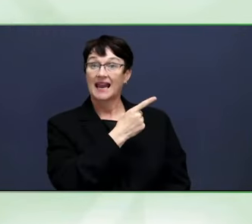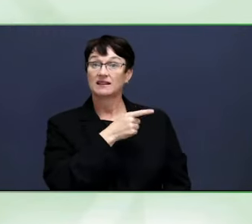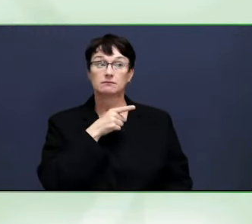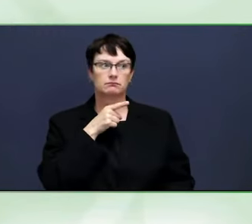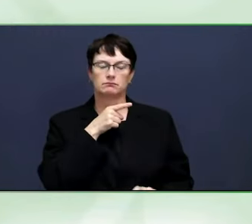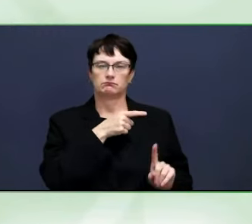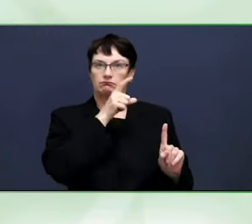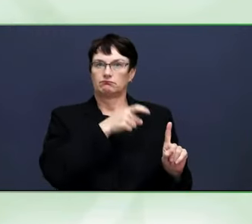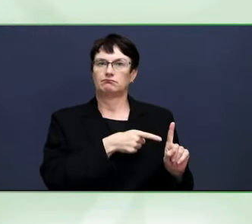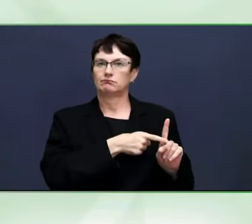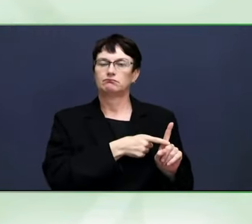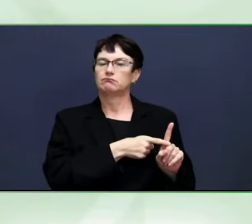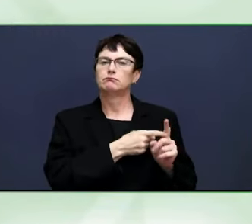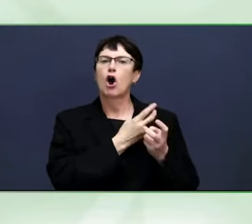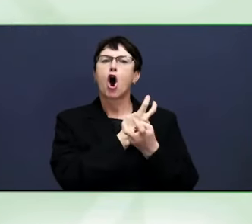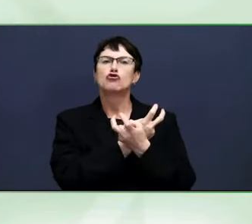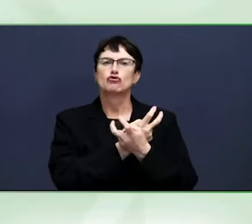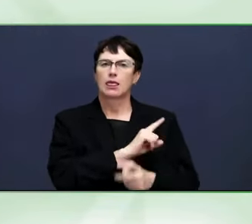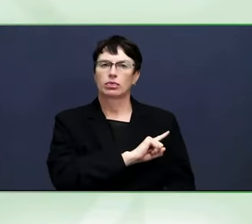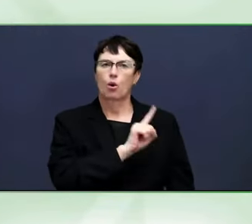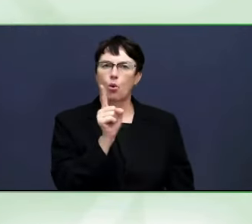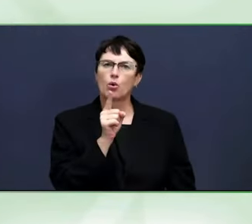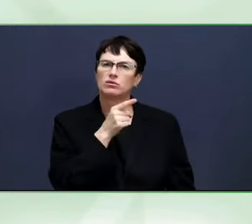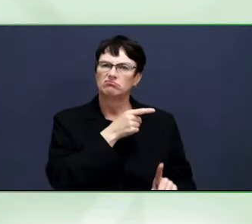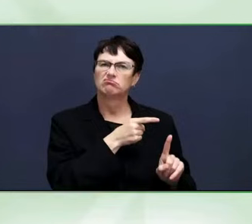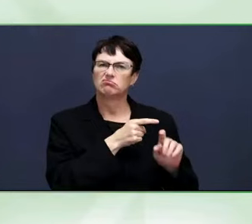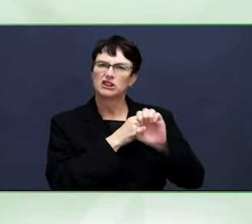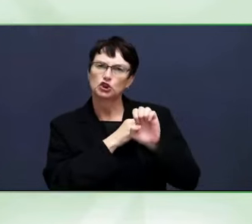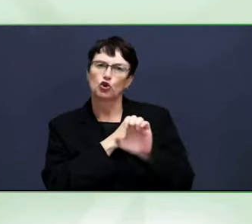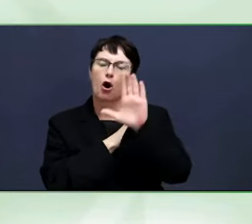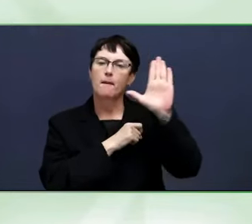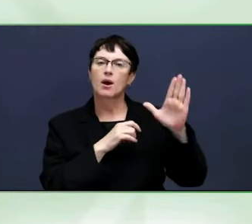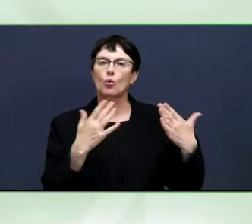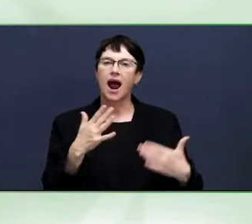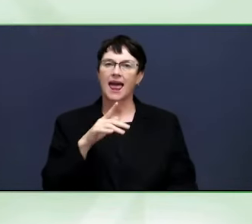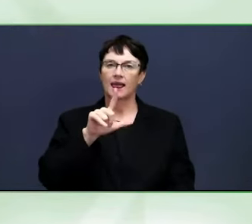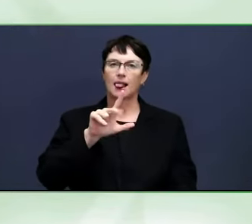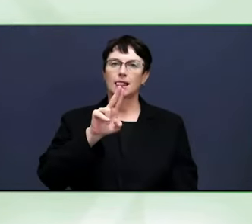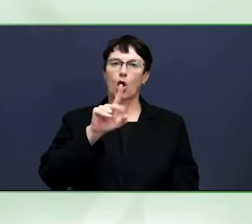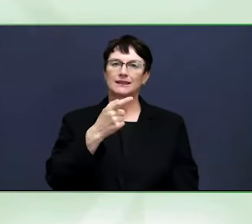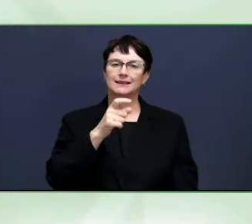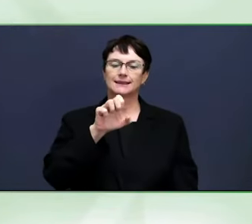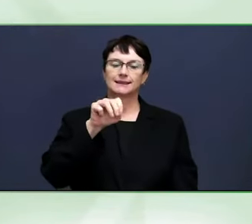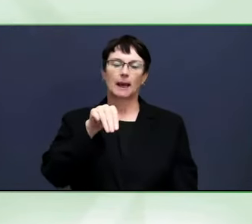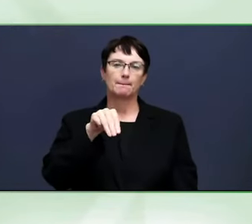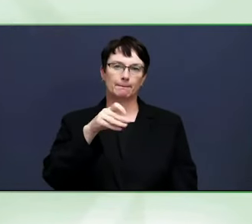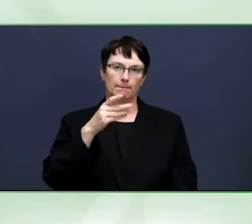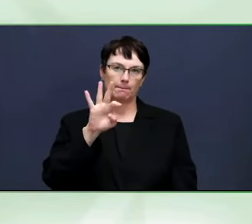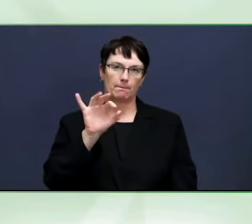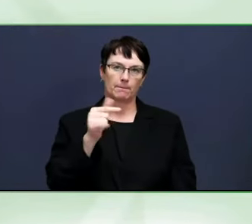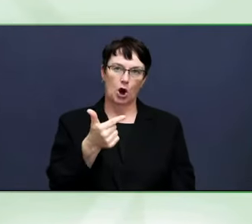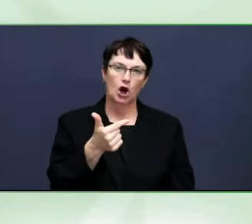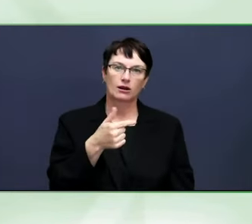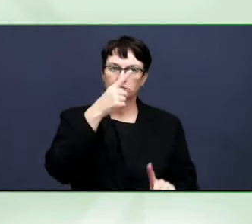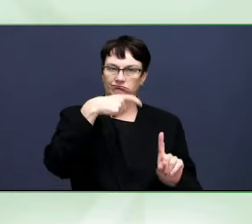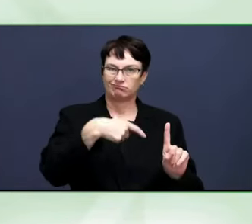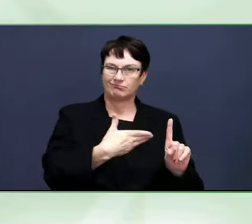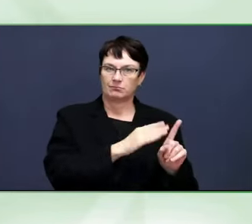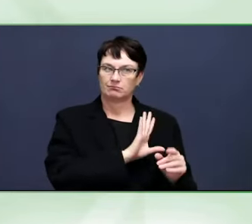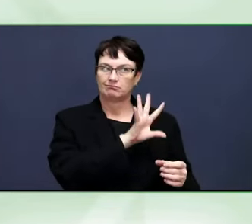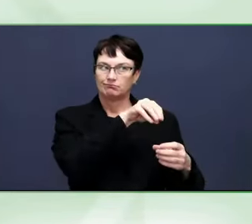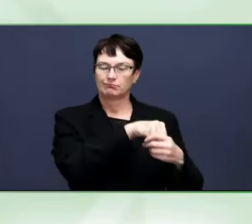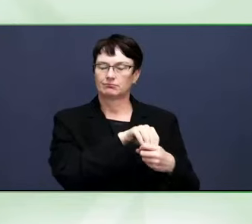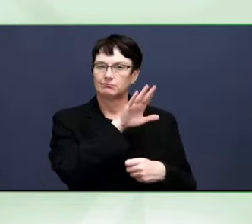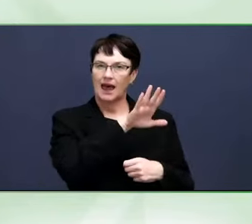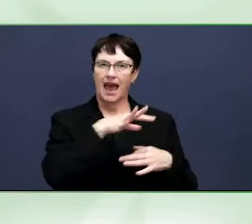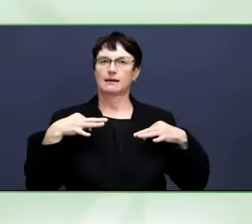personal assistance for people with disability in Luxembourg. And that is going on quite smoothly and quite proactive by